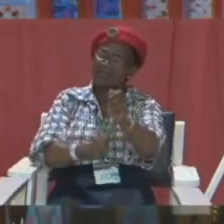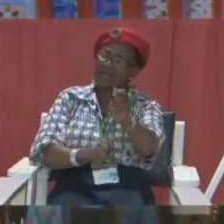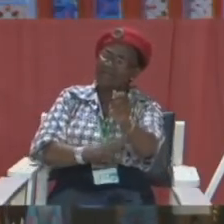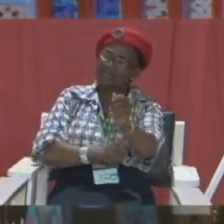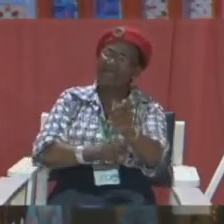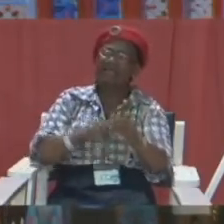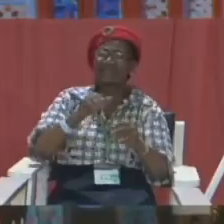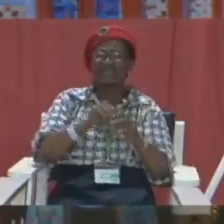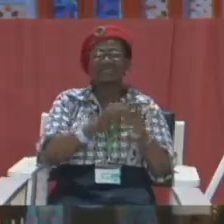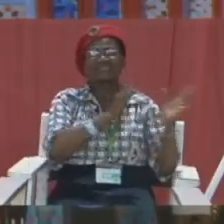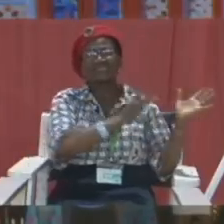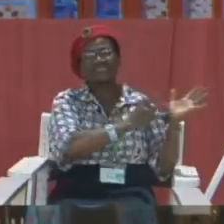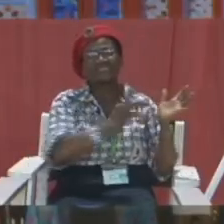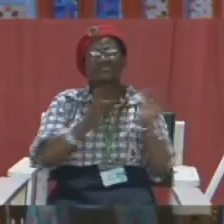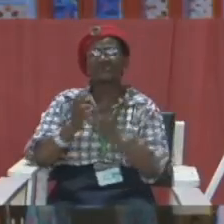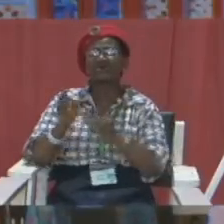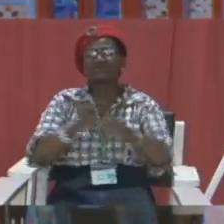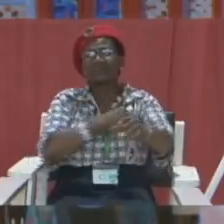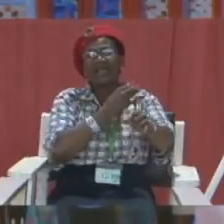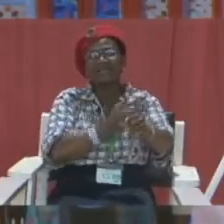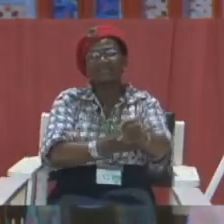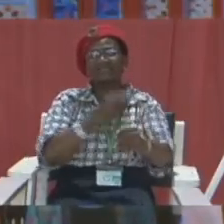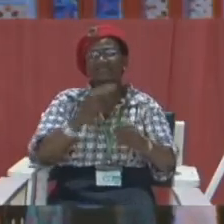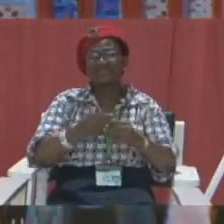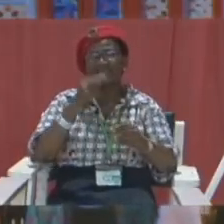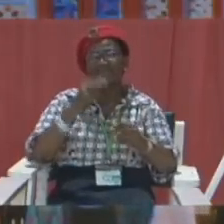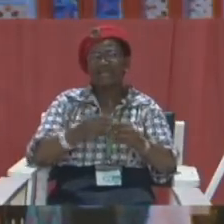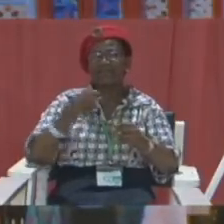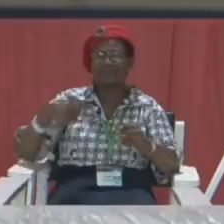Jesus' mighty name we have prayed.